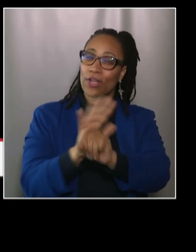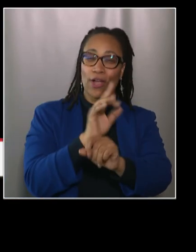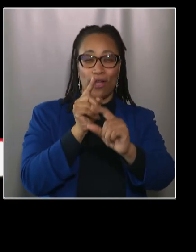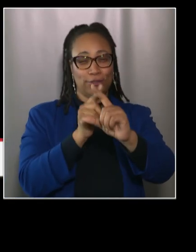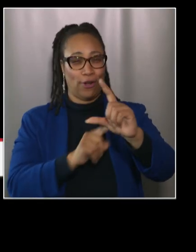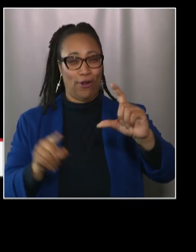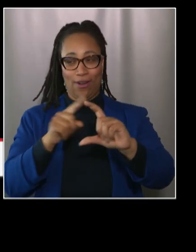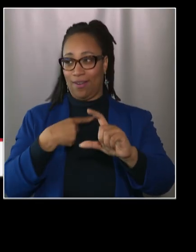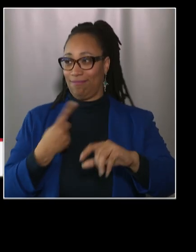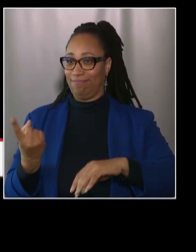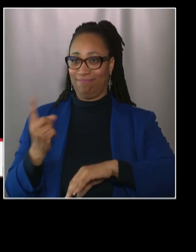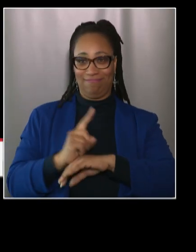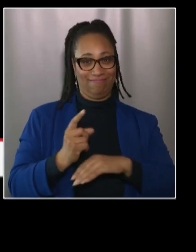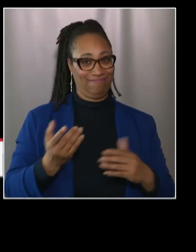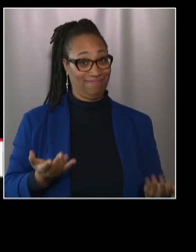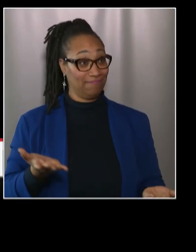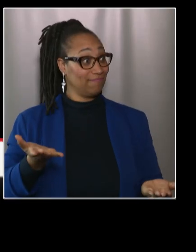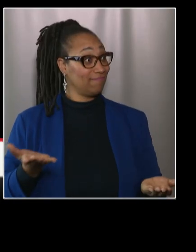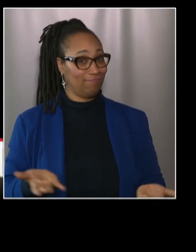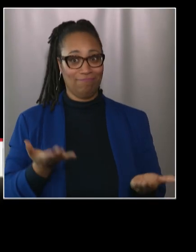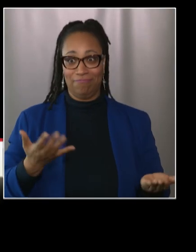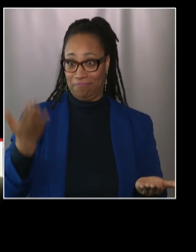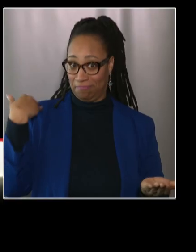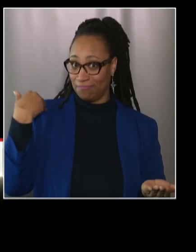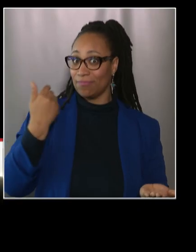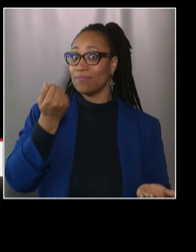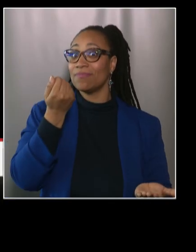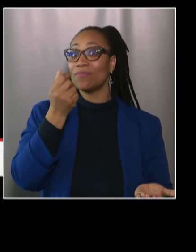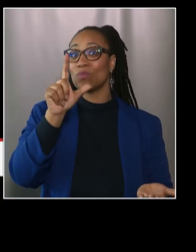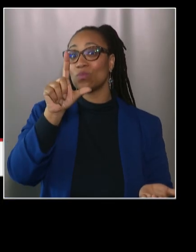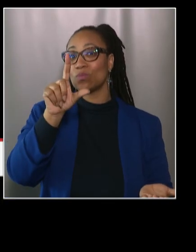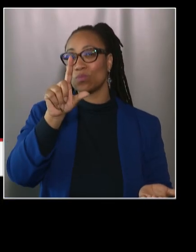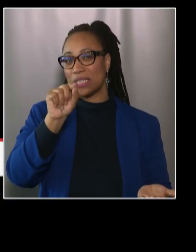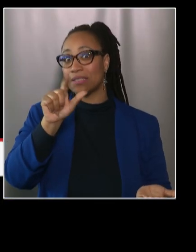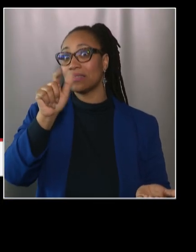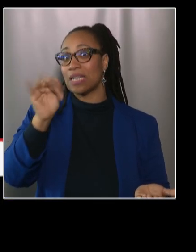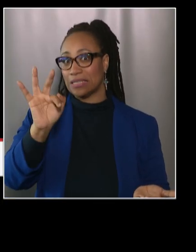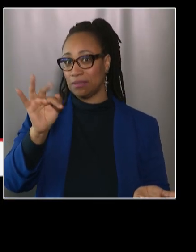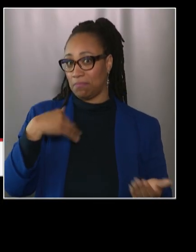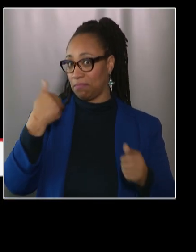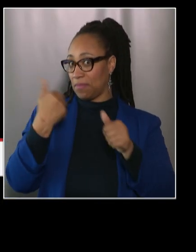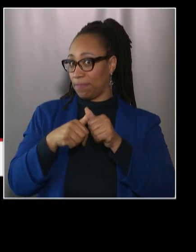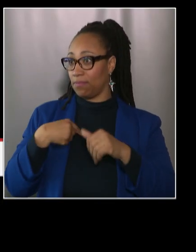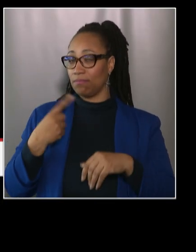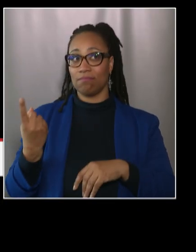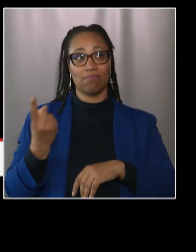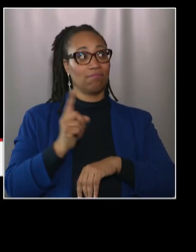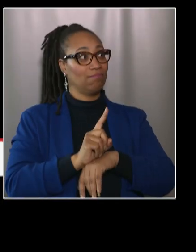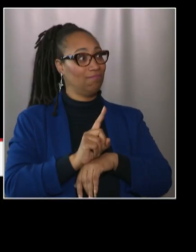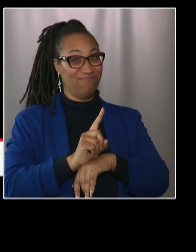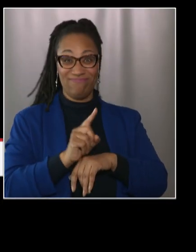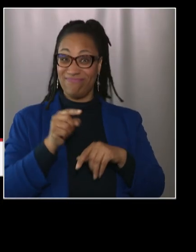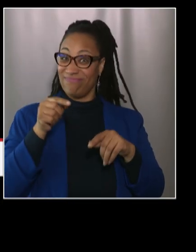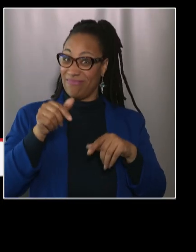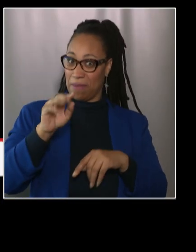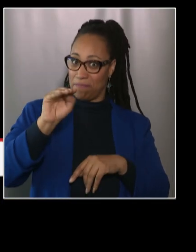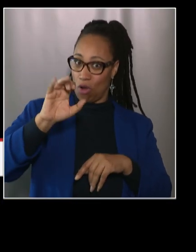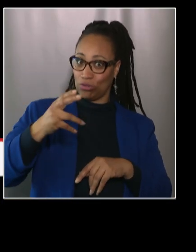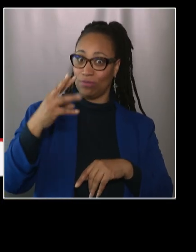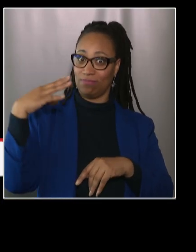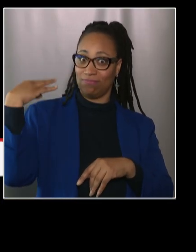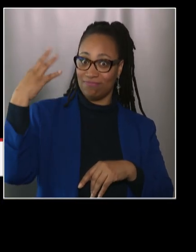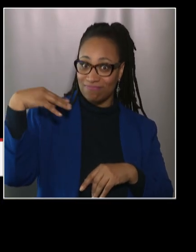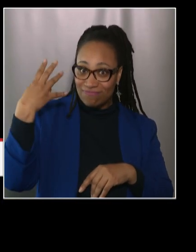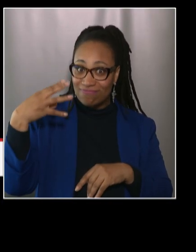then Deputy Mayor Brian Kenner stood on this stage and announced my appointment as the Executive Director of the St. Elizabeth's East